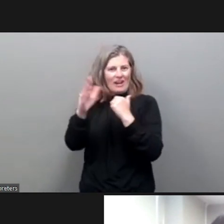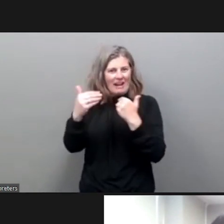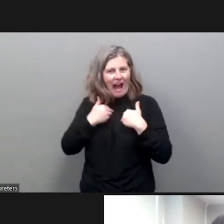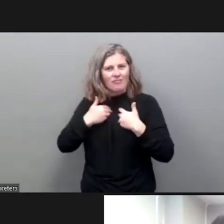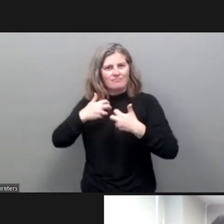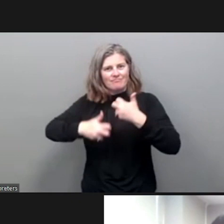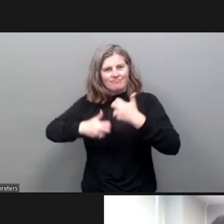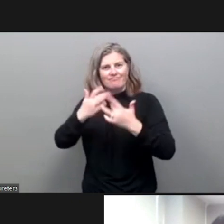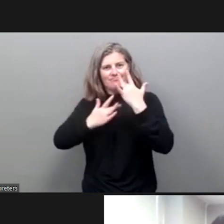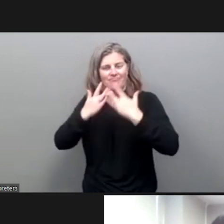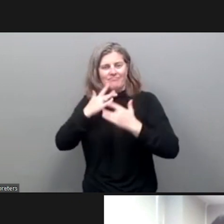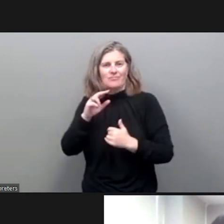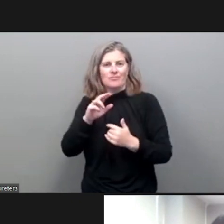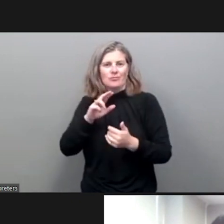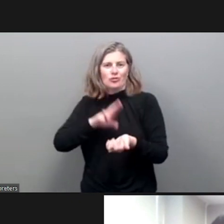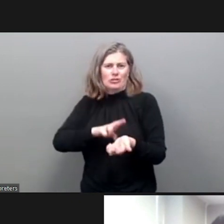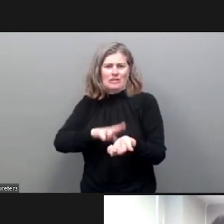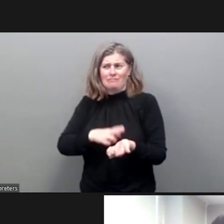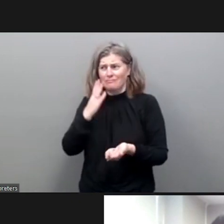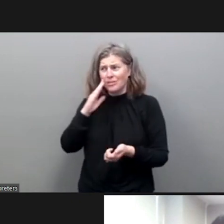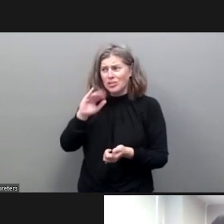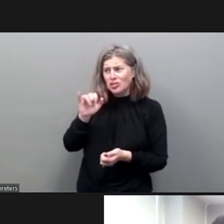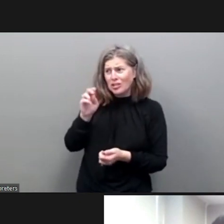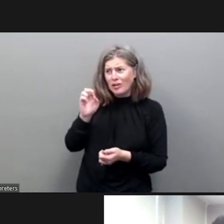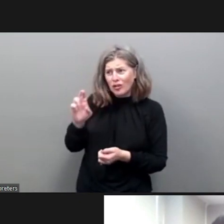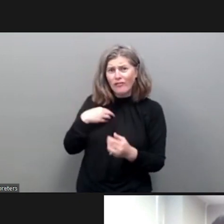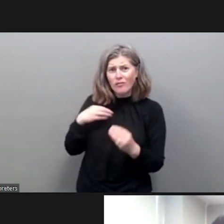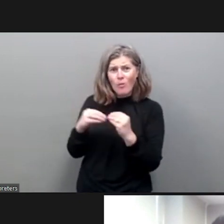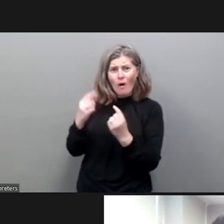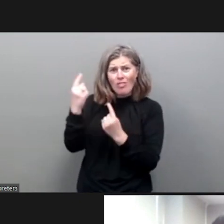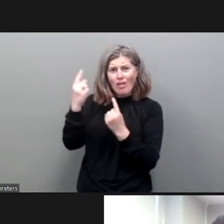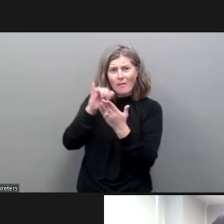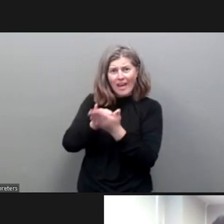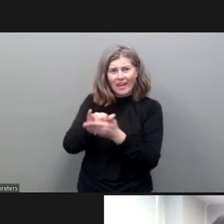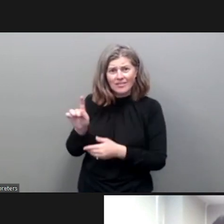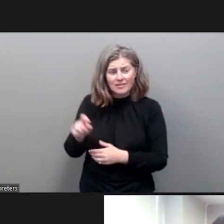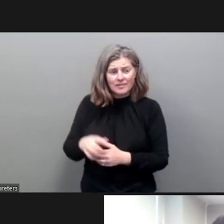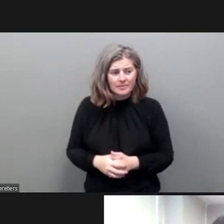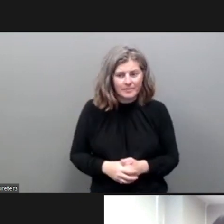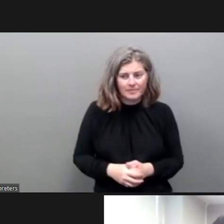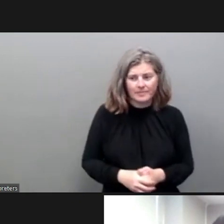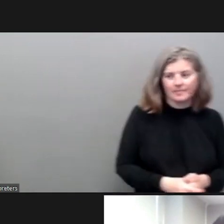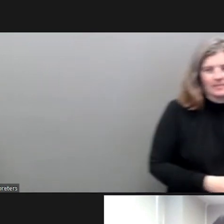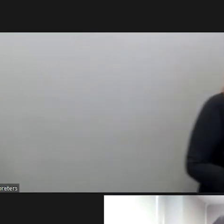Mexico to provide care. I don't know, Jennifer, any other thoughts on that one?